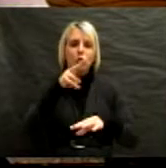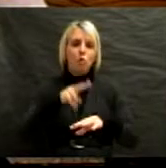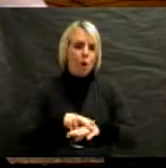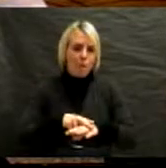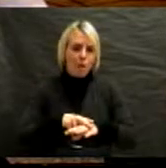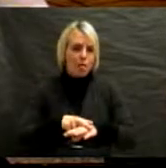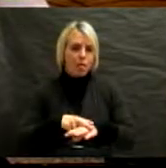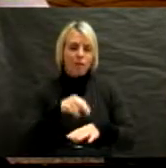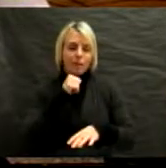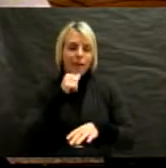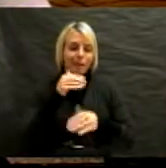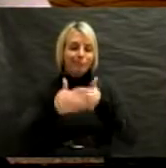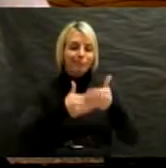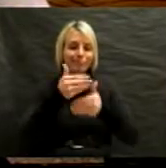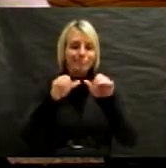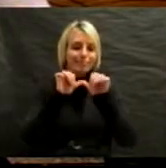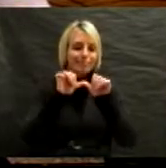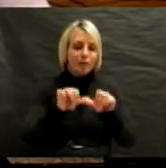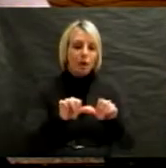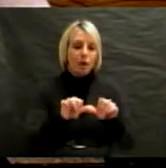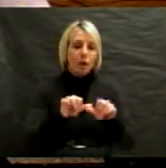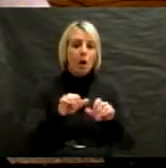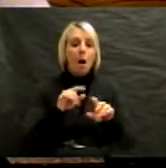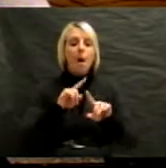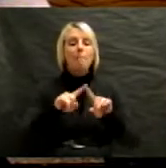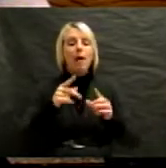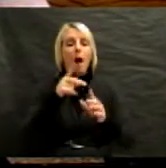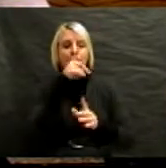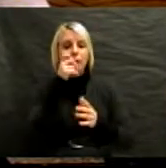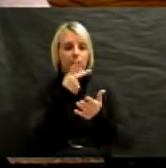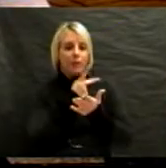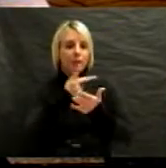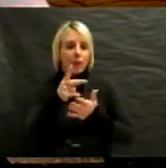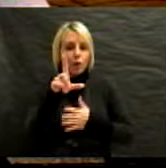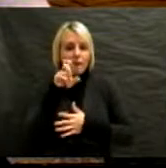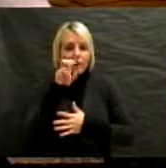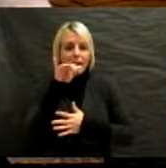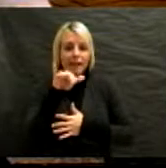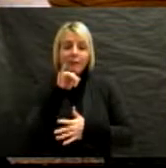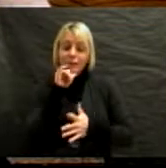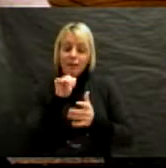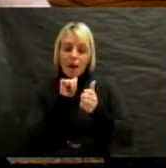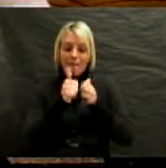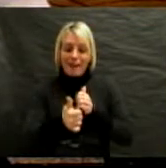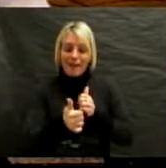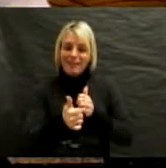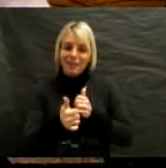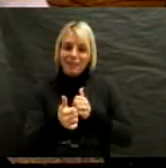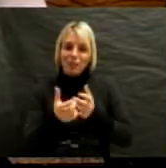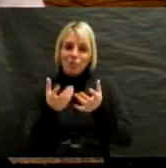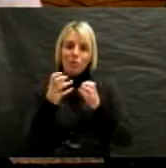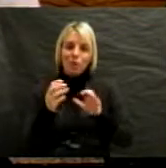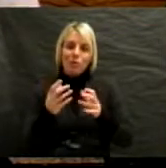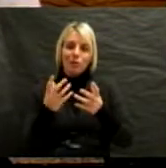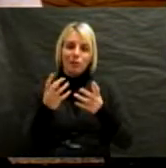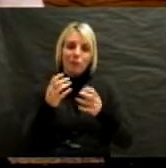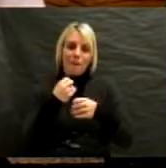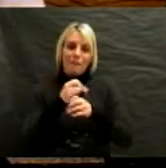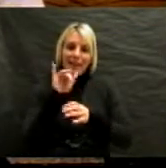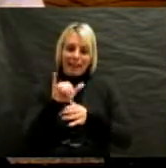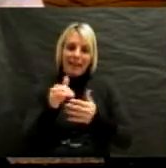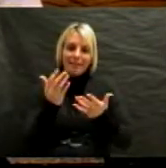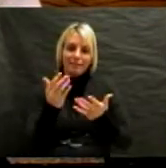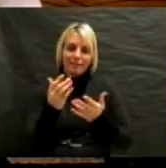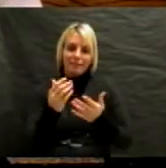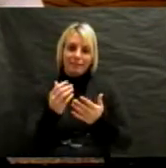of the levy the past year and the finances we were facing last year, we wanted to make that. I don't think there was a precedent set that we should do